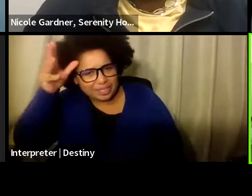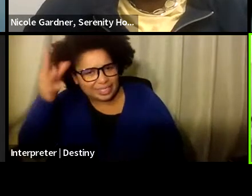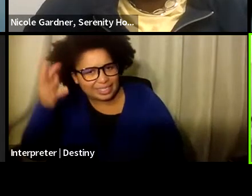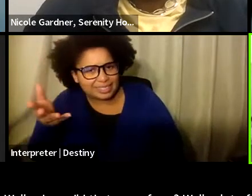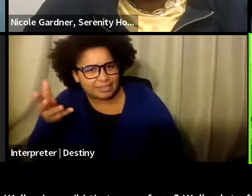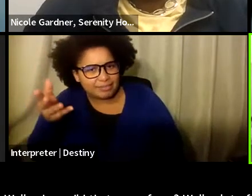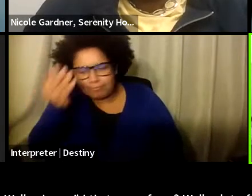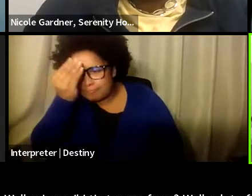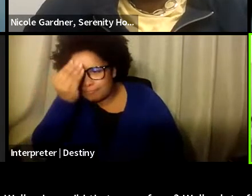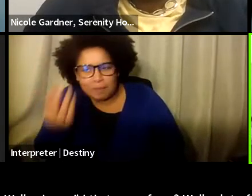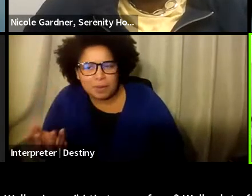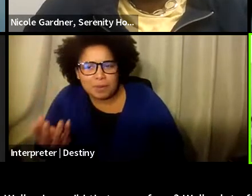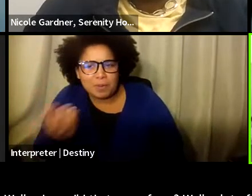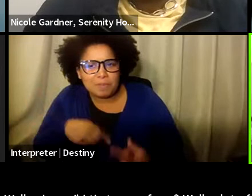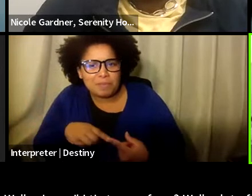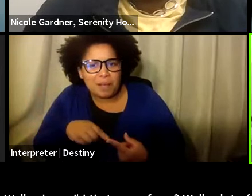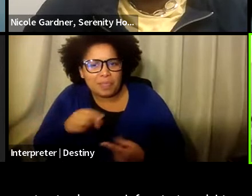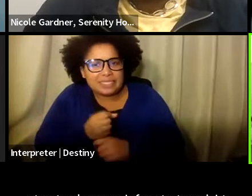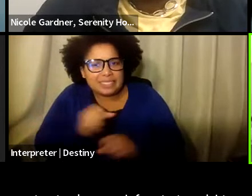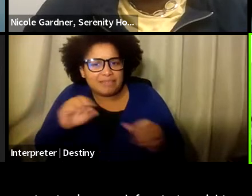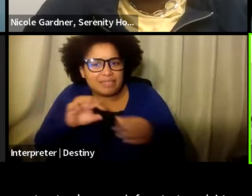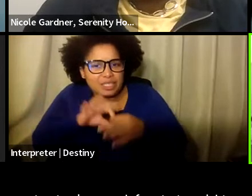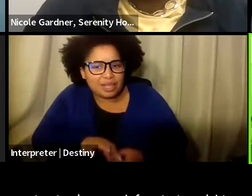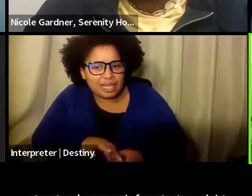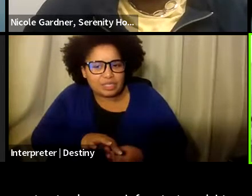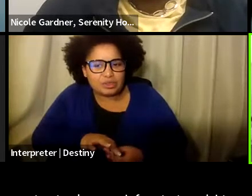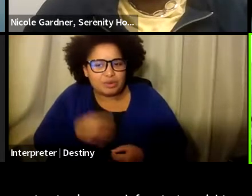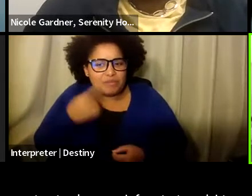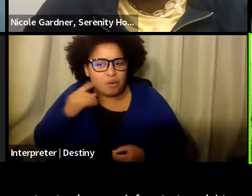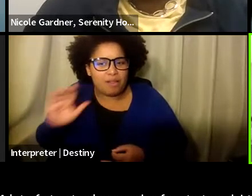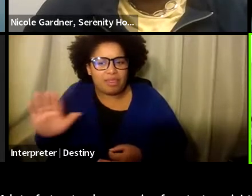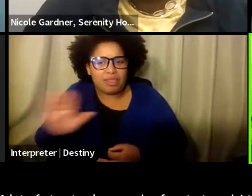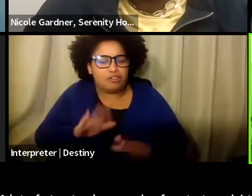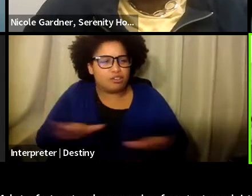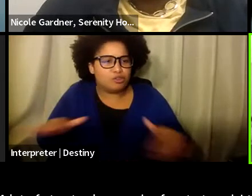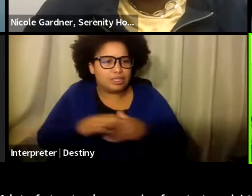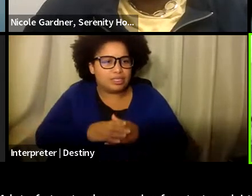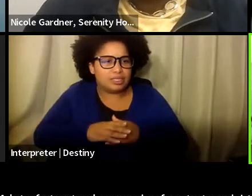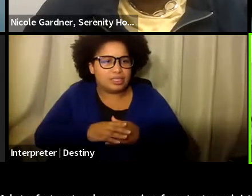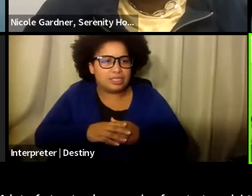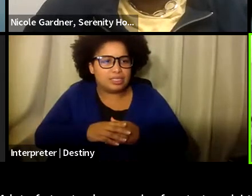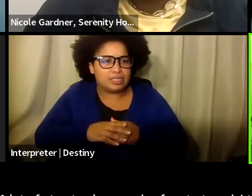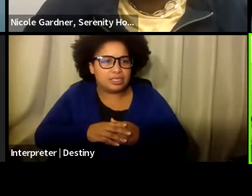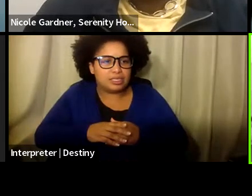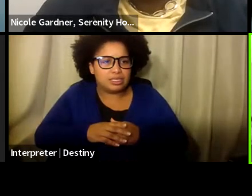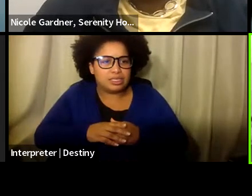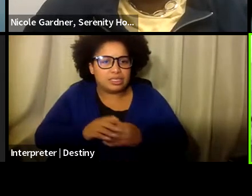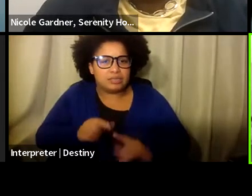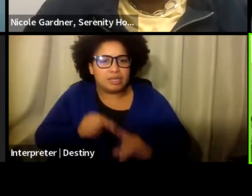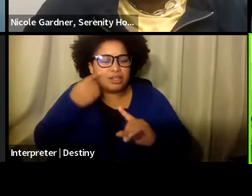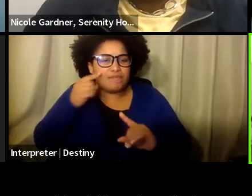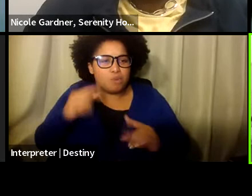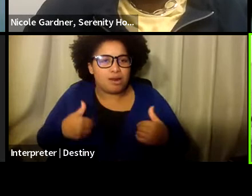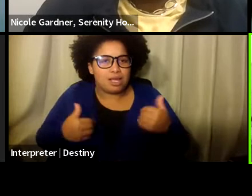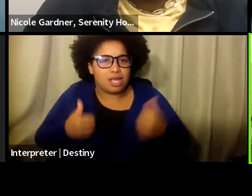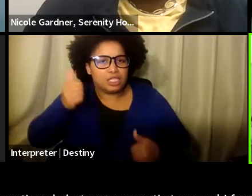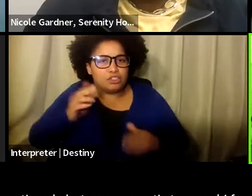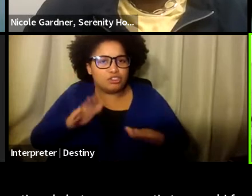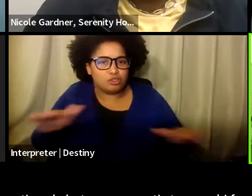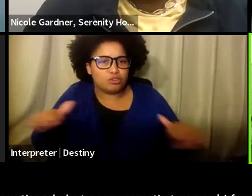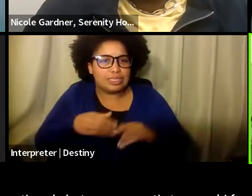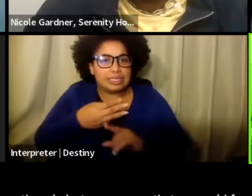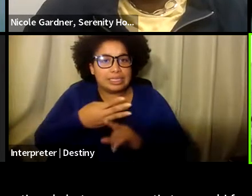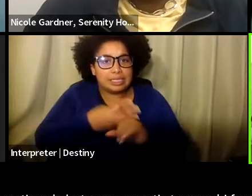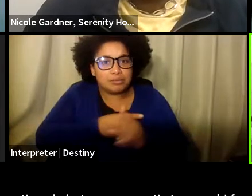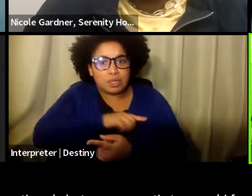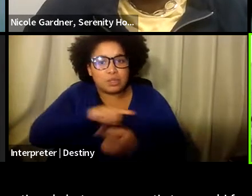let parents know about the safety of these vaccines for their children, particularly for the youngest kids, right, the 6 month